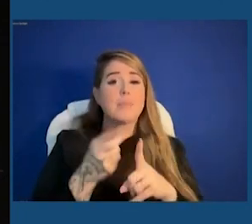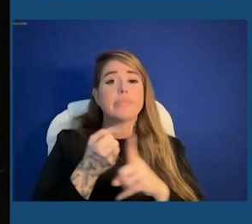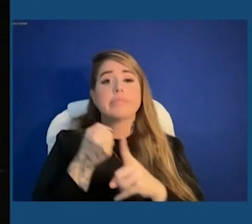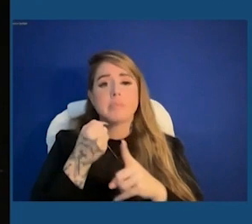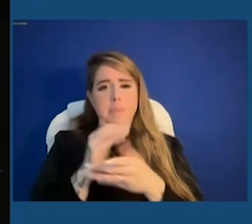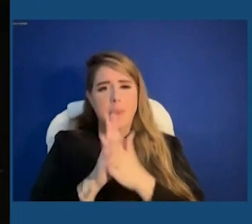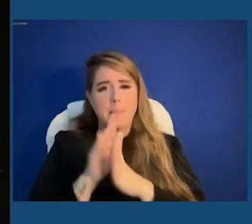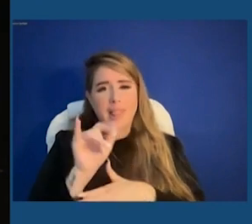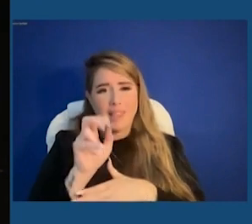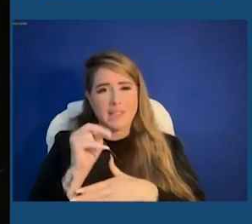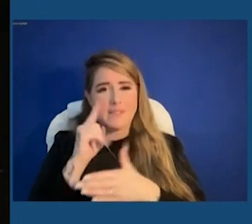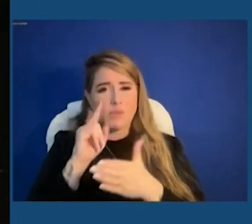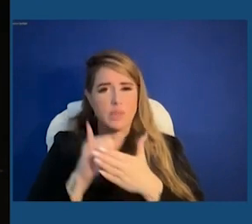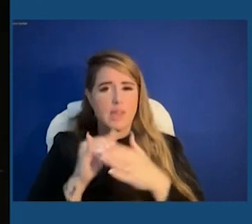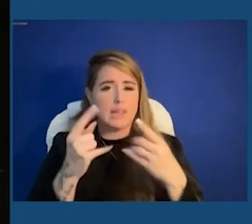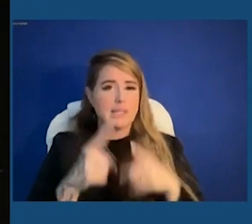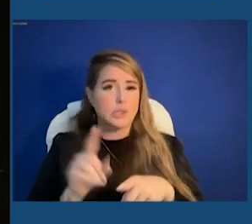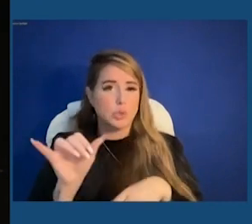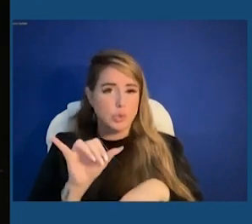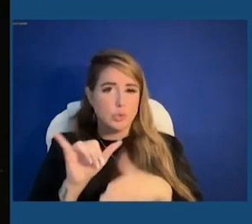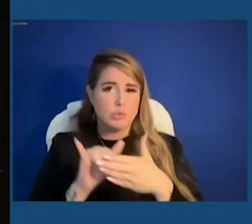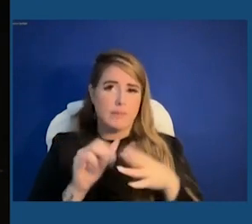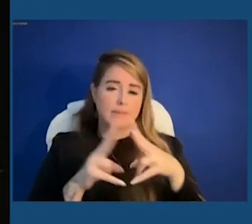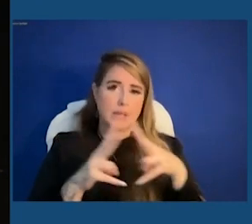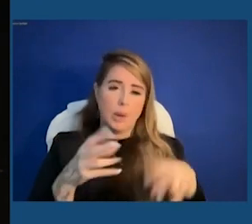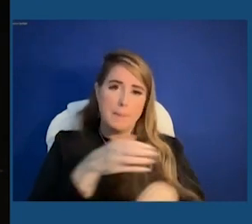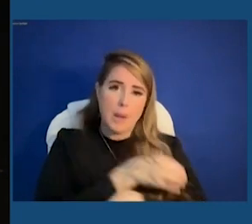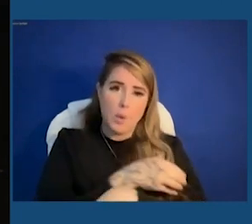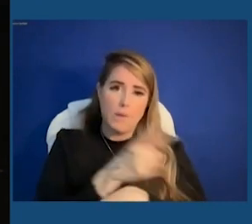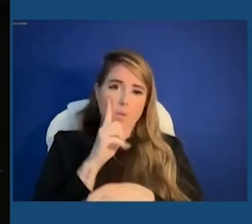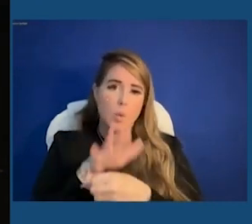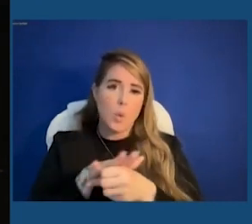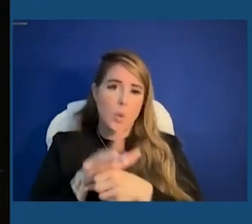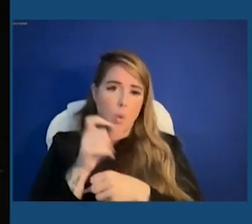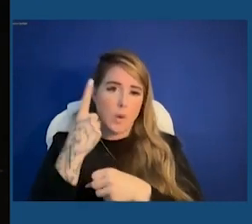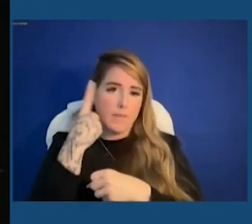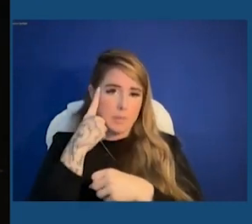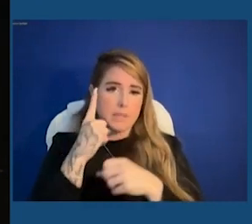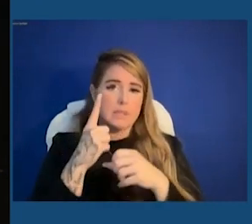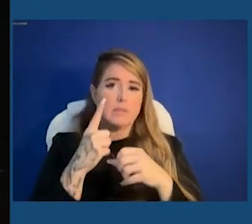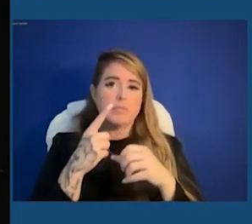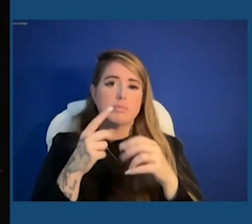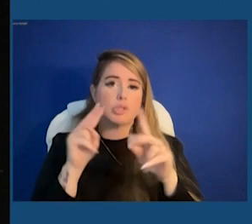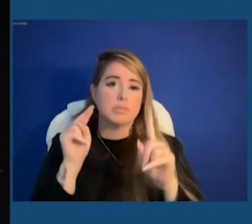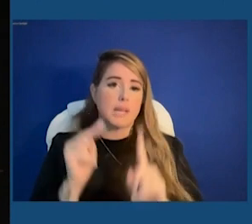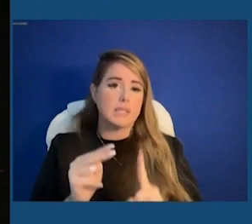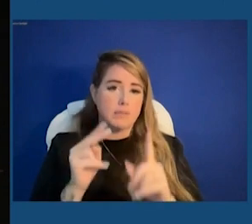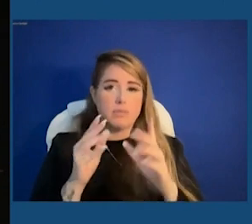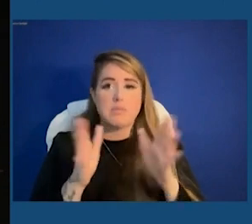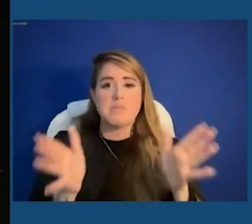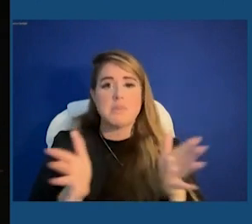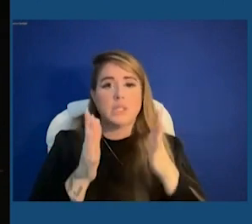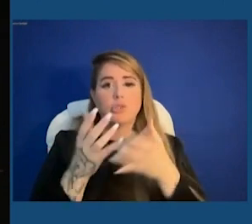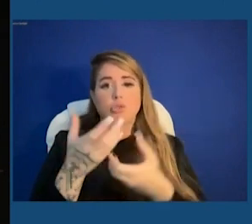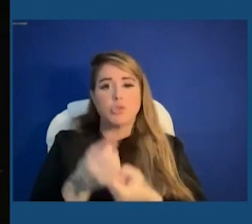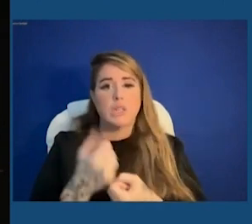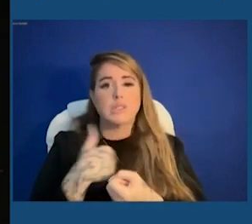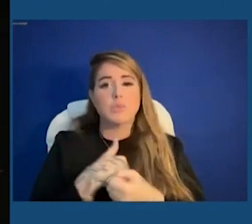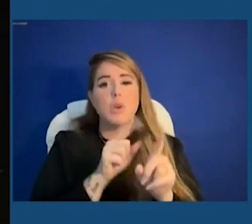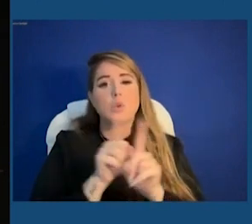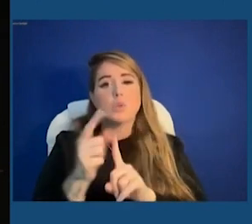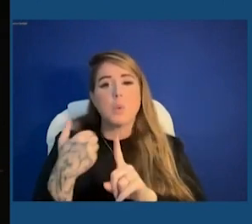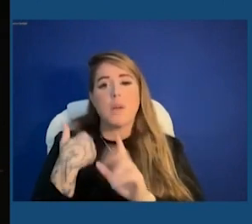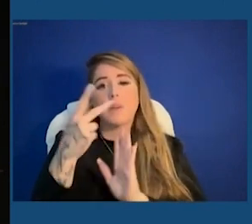that incident for us. So that's been very powerful from a local government standpoint, building trust with law enforcement. And then, of course, we have a